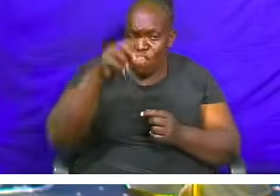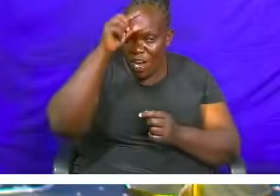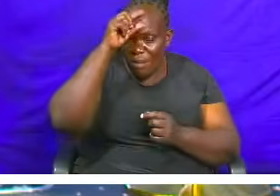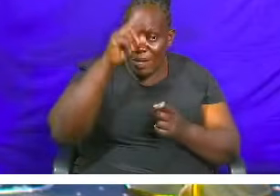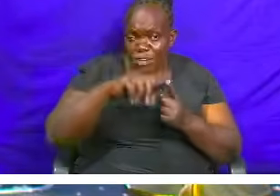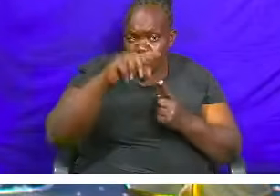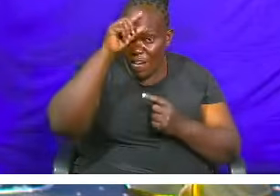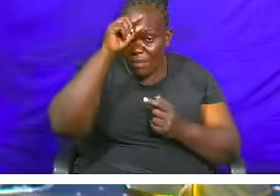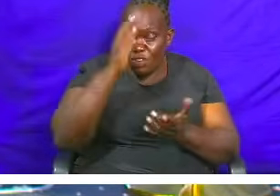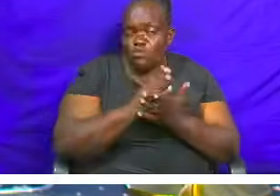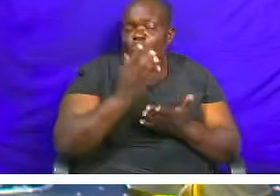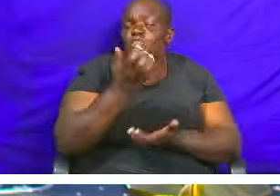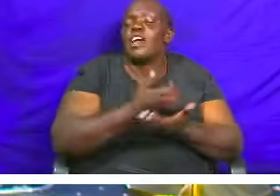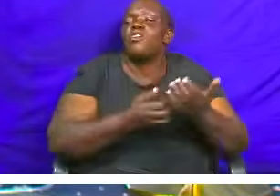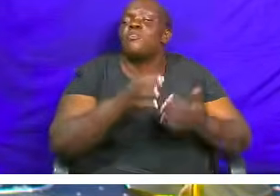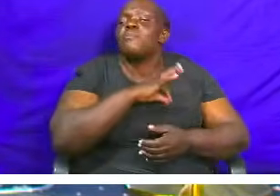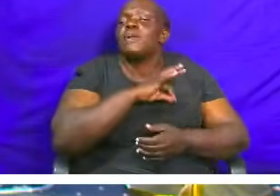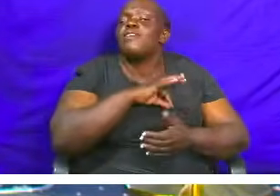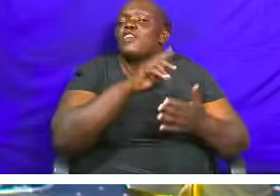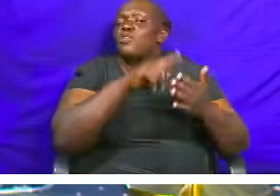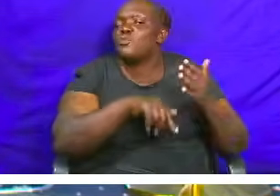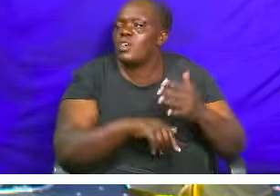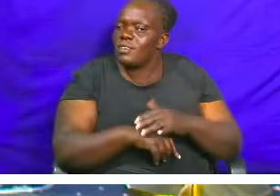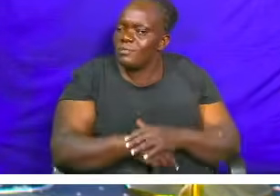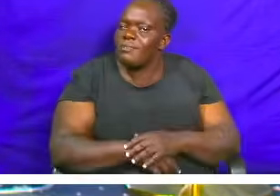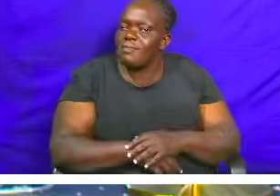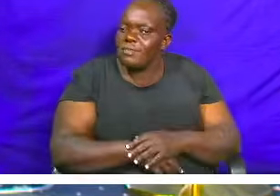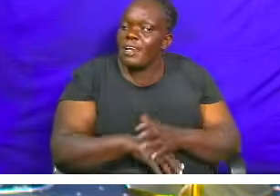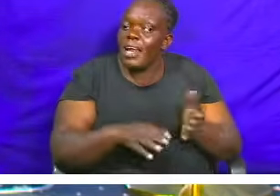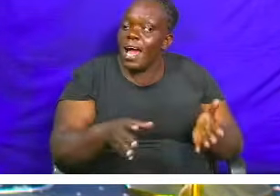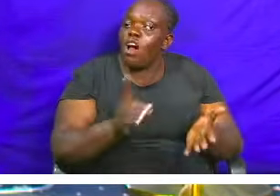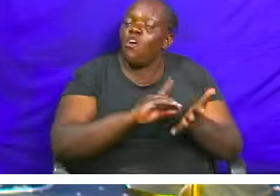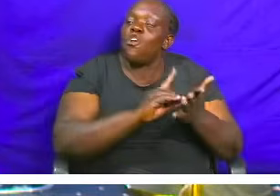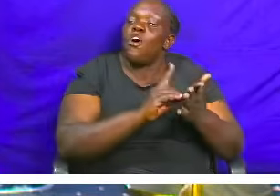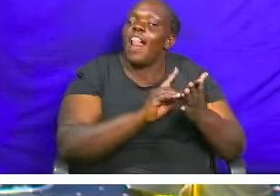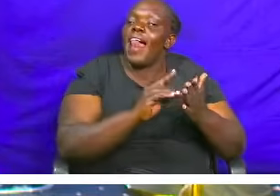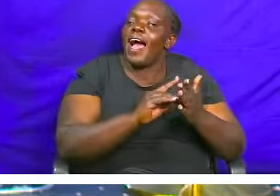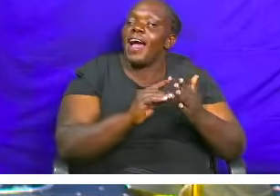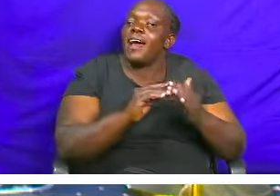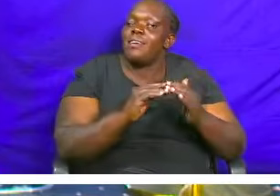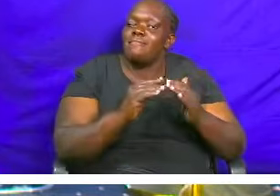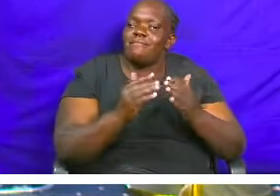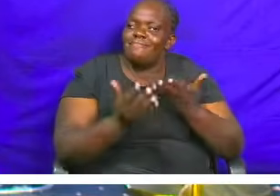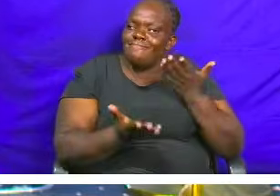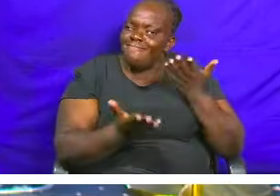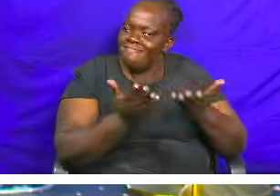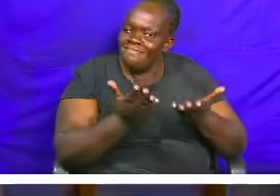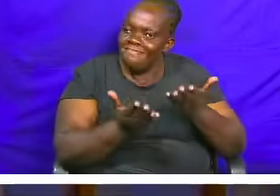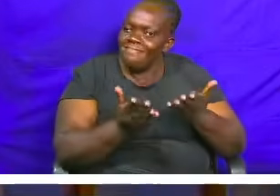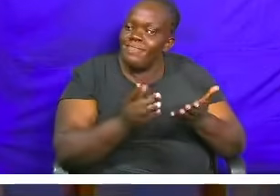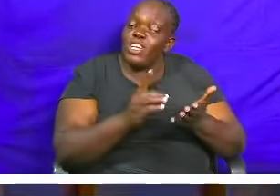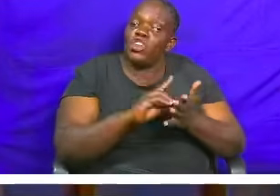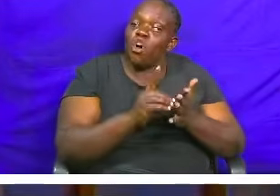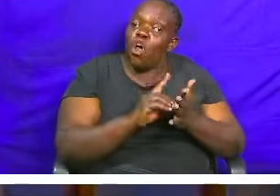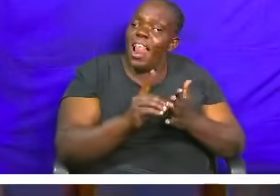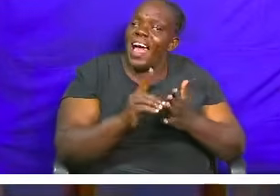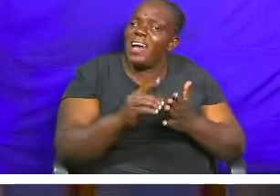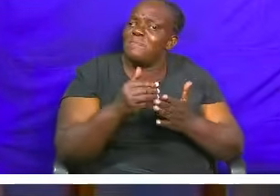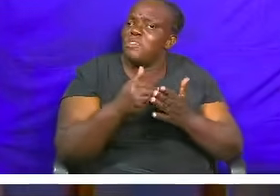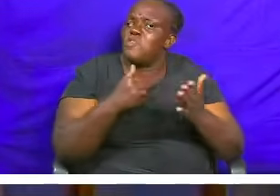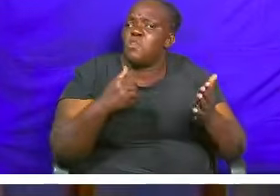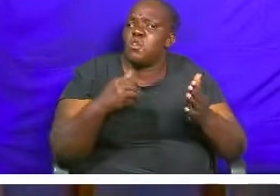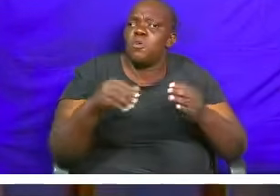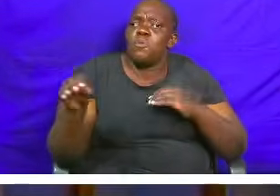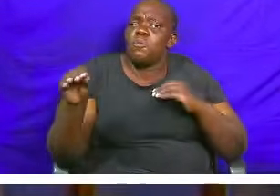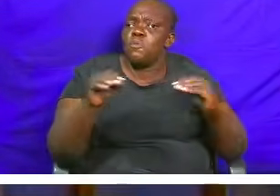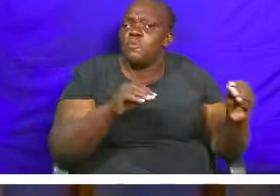and to the common wananchi? One, it is stabilized the dollar to a great extent. I think the way the dollar was moving, the last time I checked, we